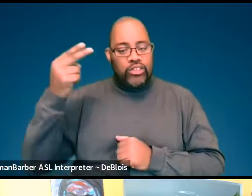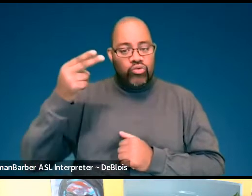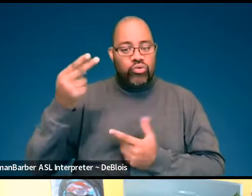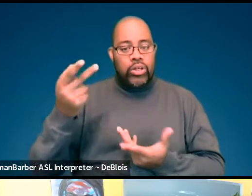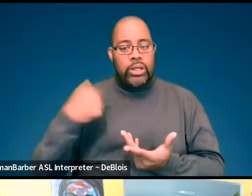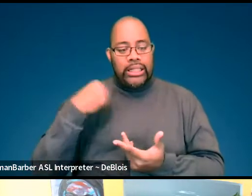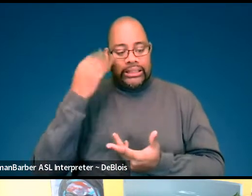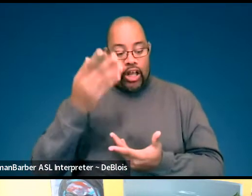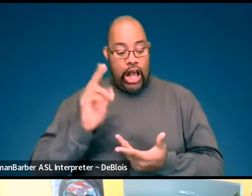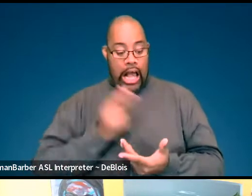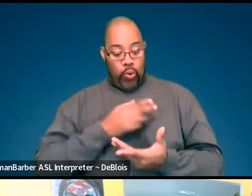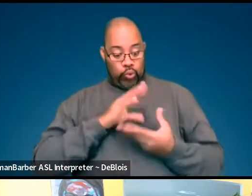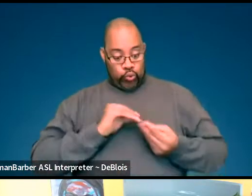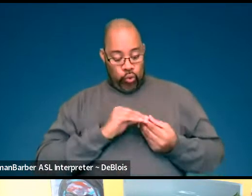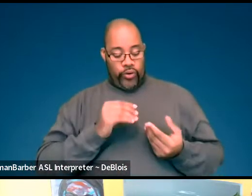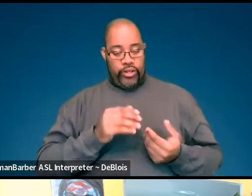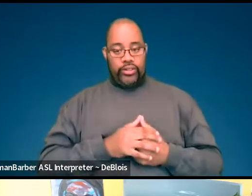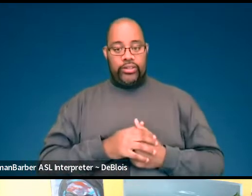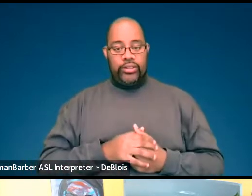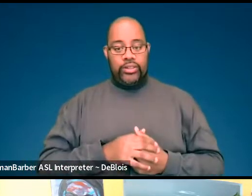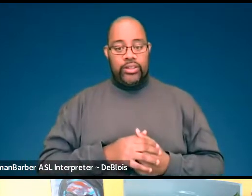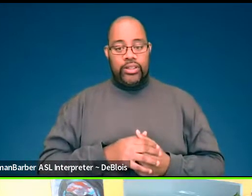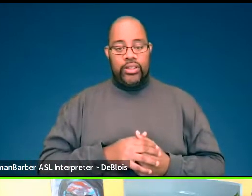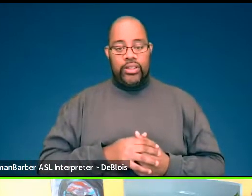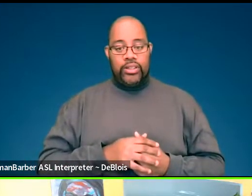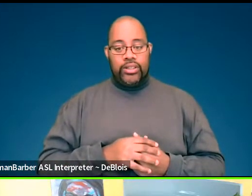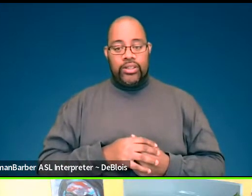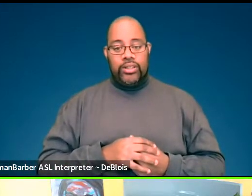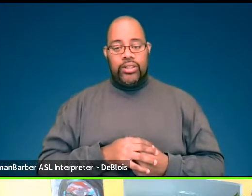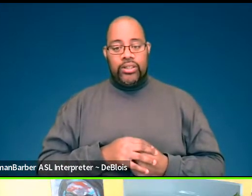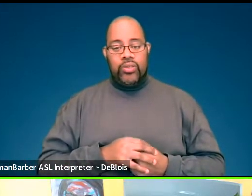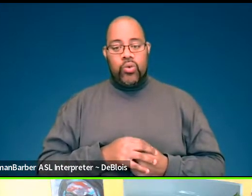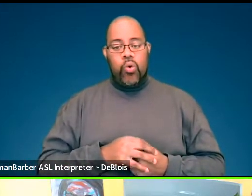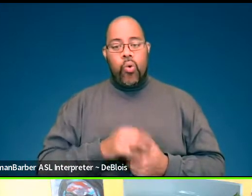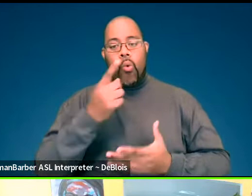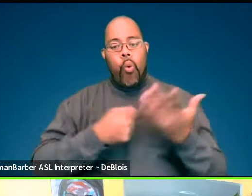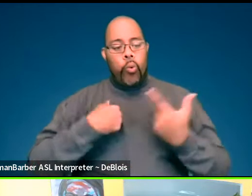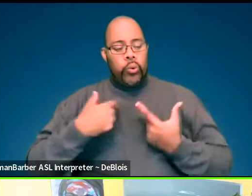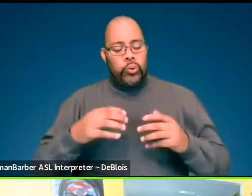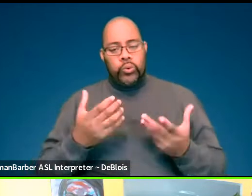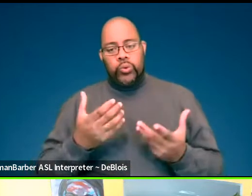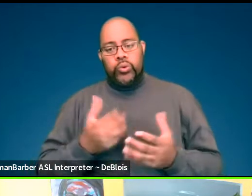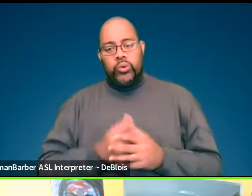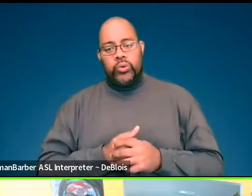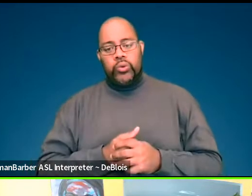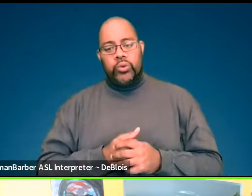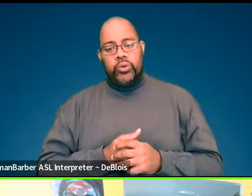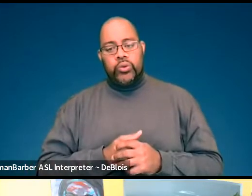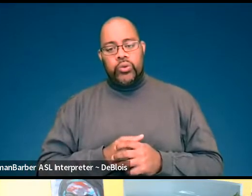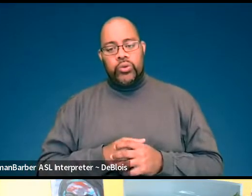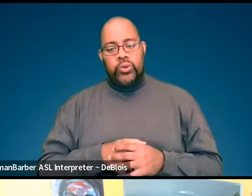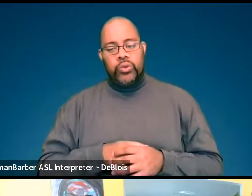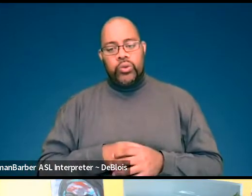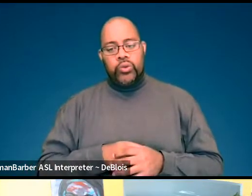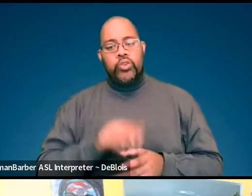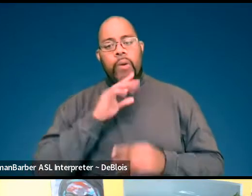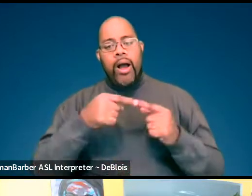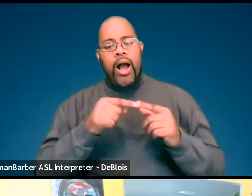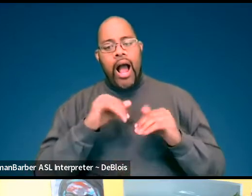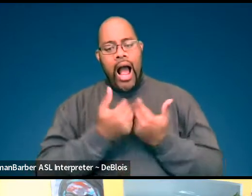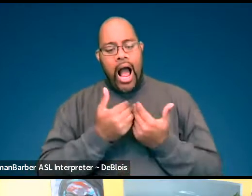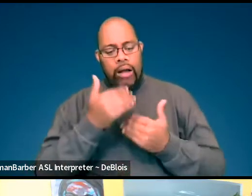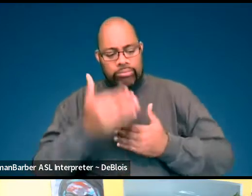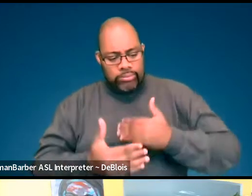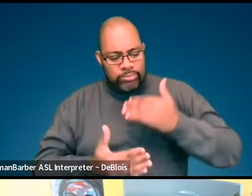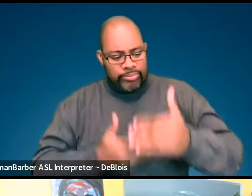tell our story. I'm gonna say it that way. Tell what are we doing? You think you were talking about how